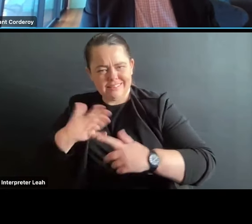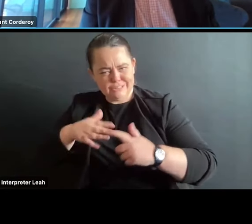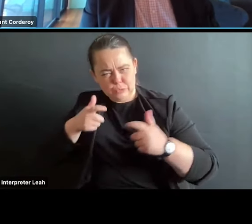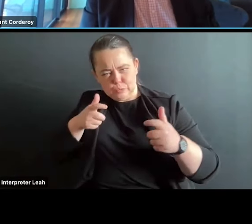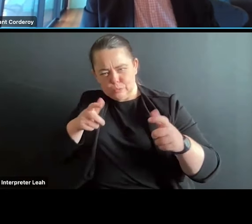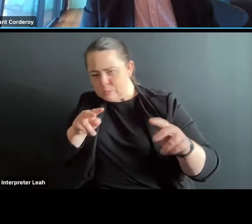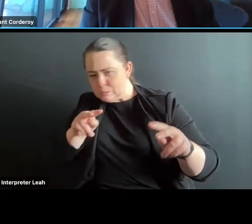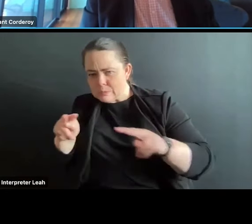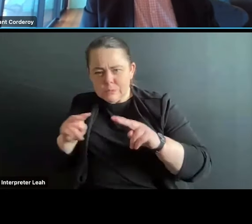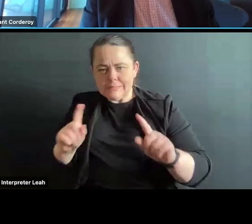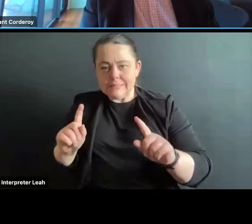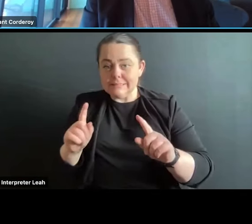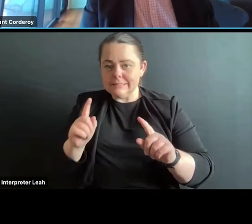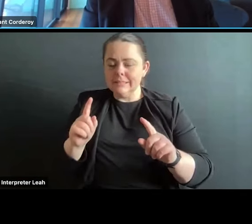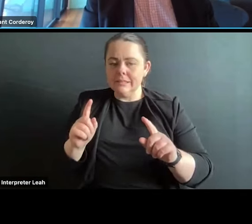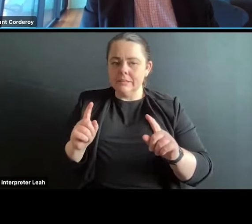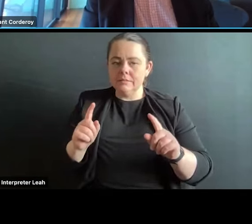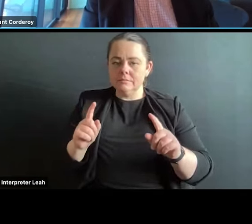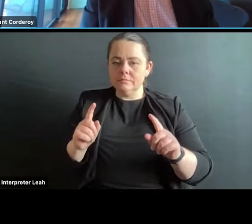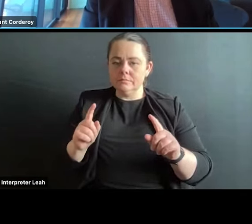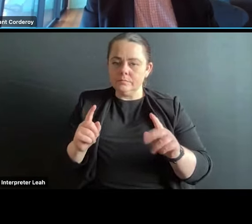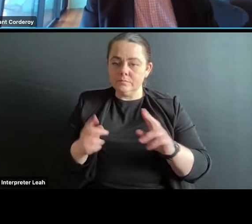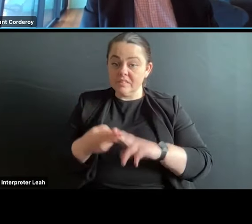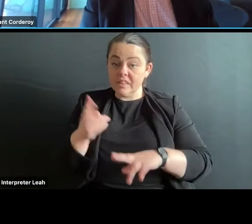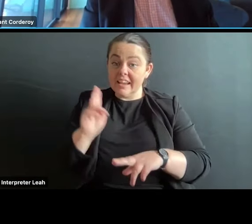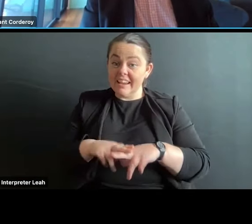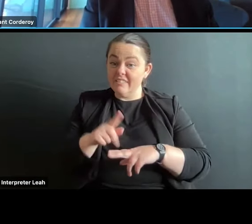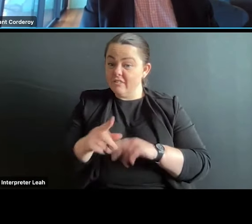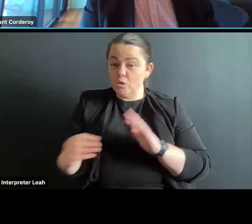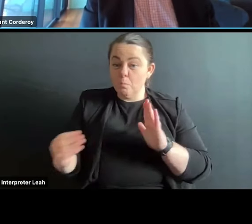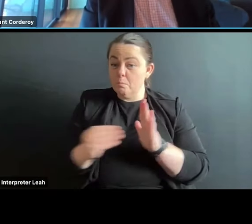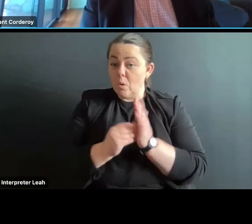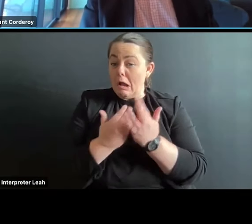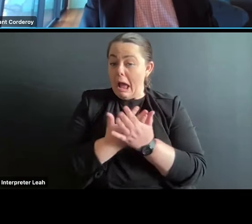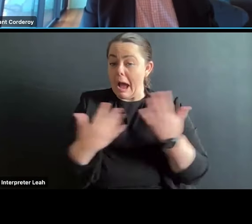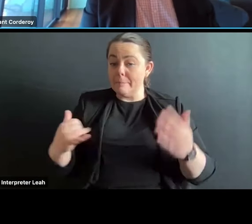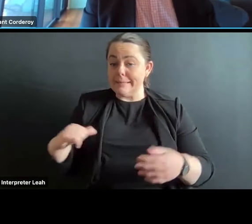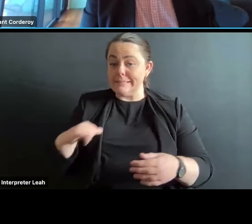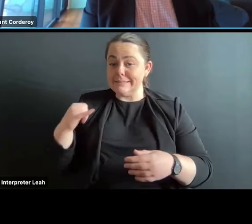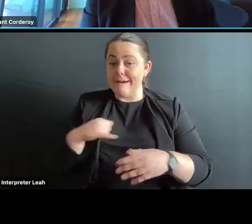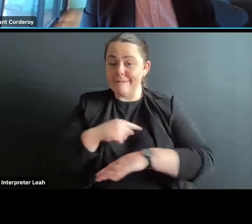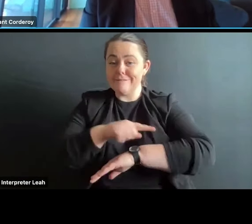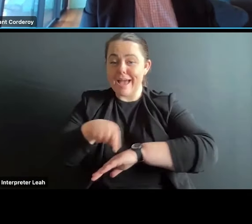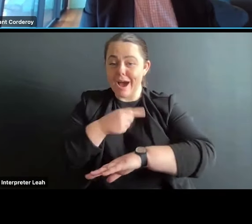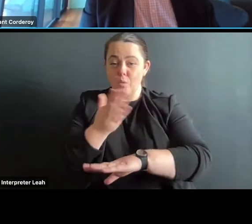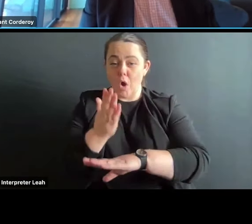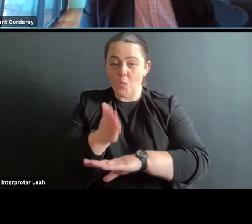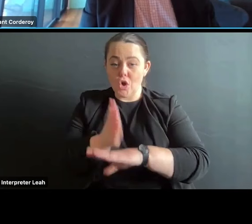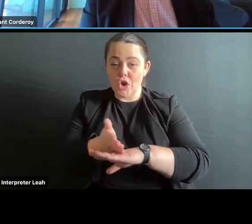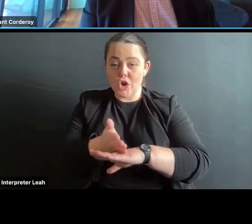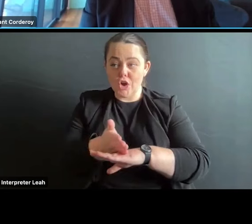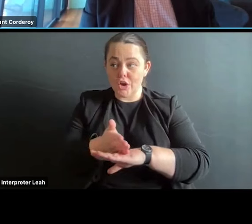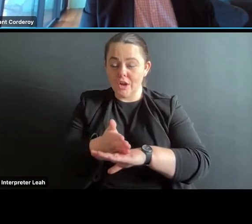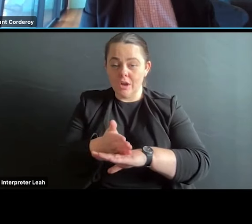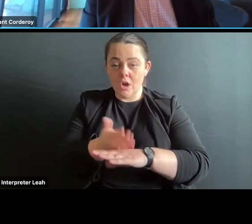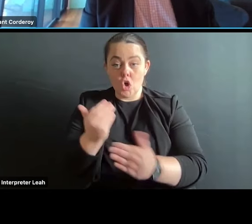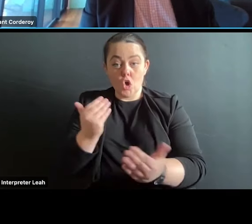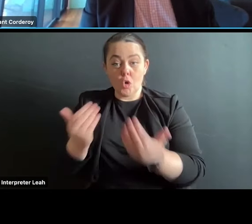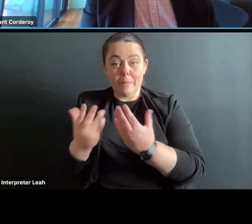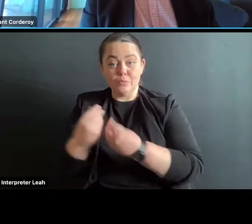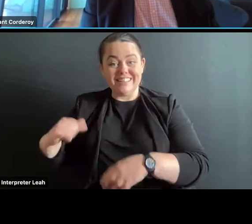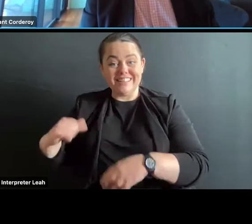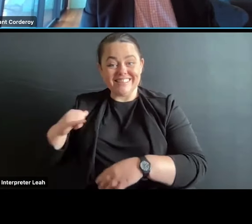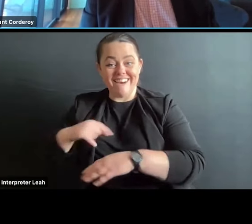staff hours worked as distinct from staff hours paid. So for example, what's the difference is that staff